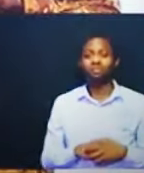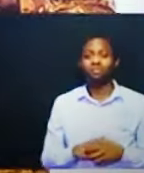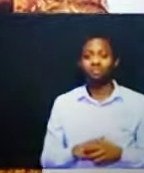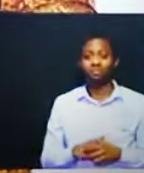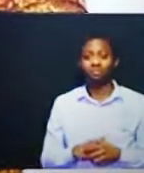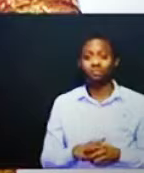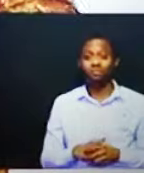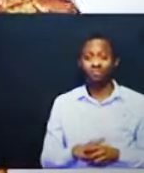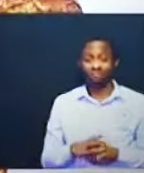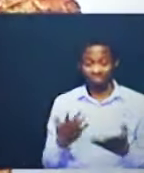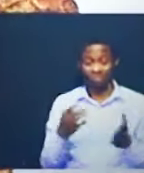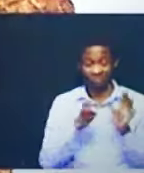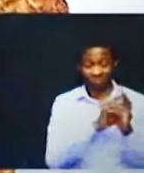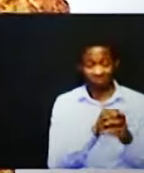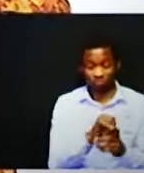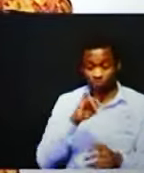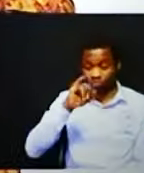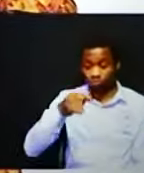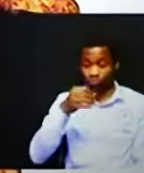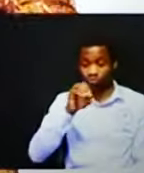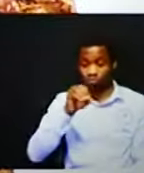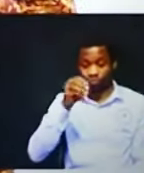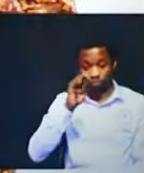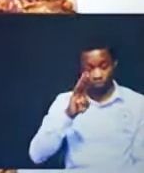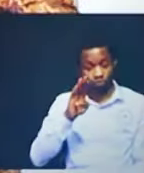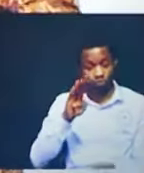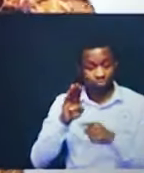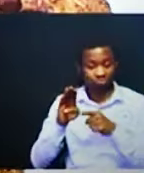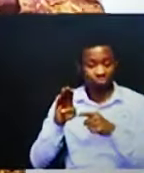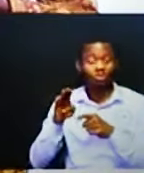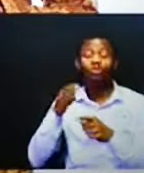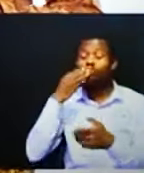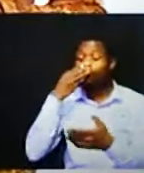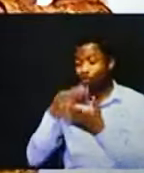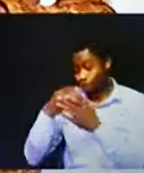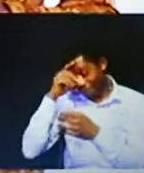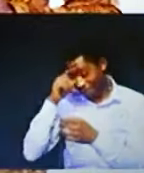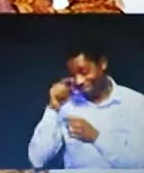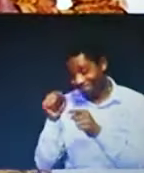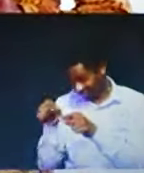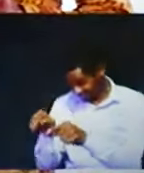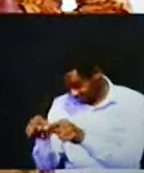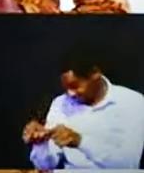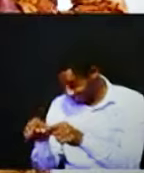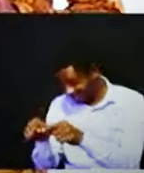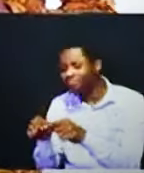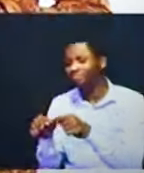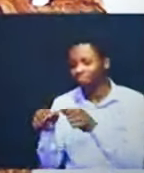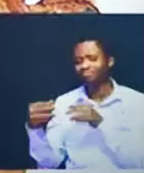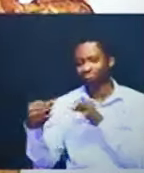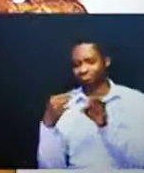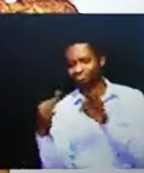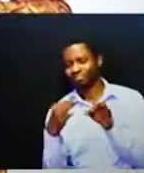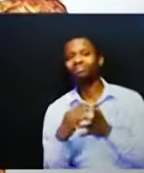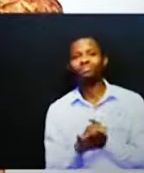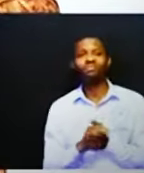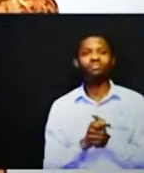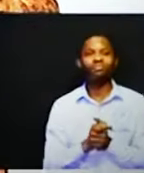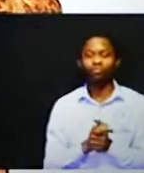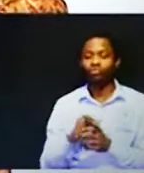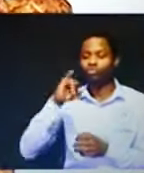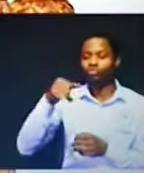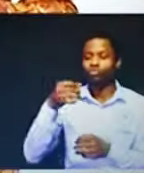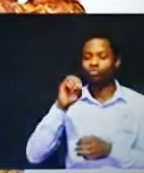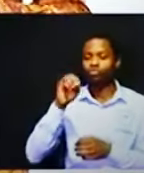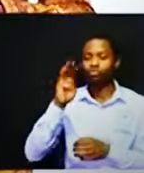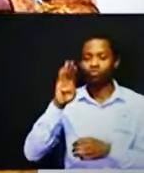good man Job interpret this to us. My Job, ni papa, no, and tell you, we now Job 27 from verse